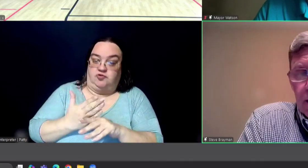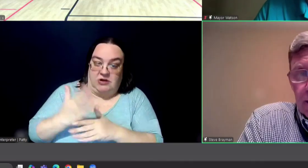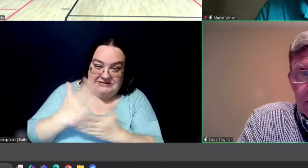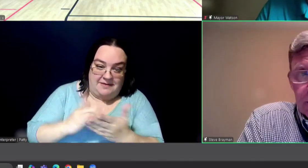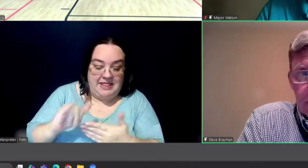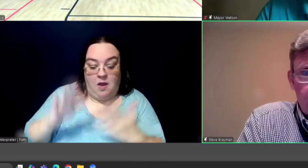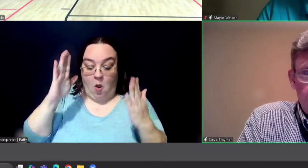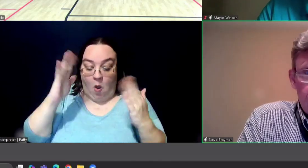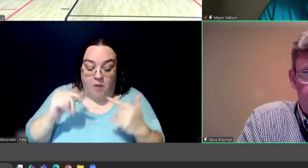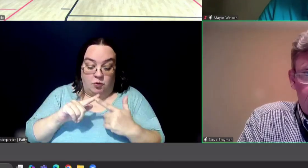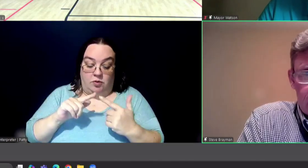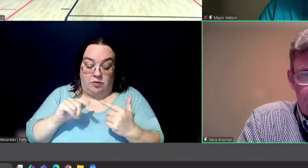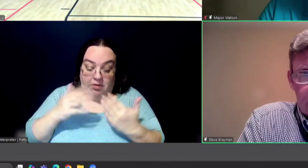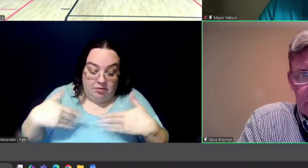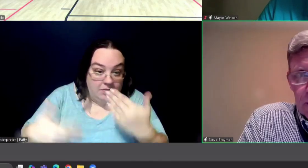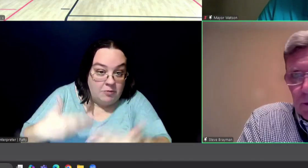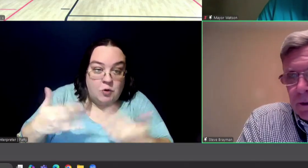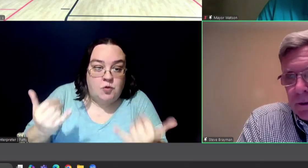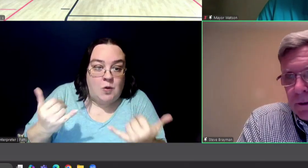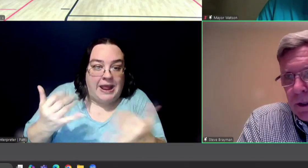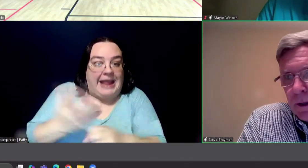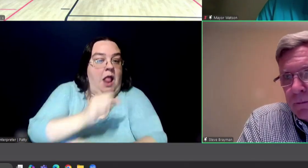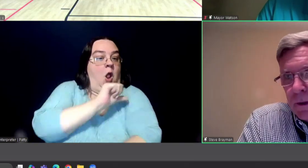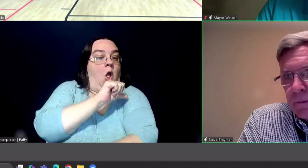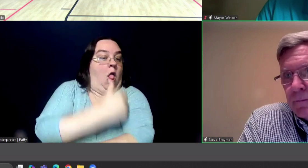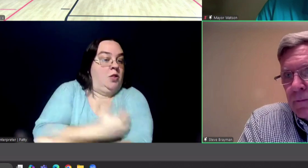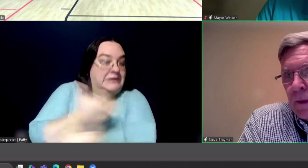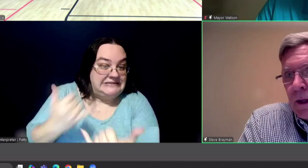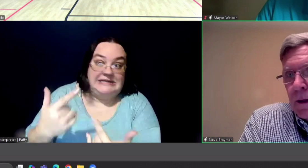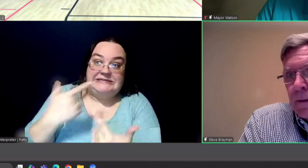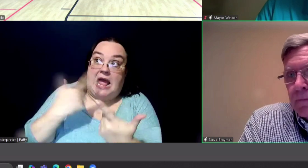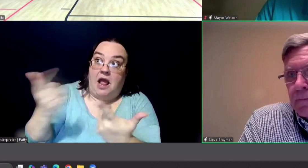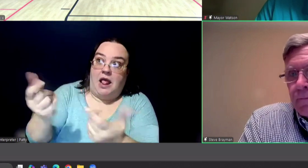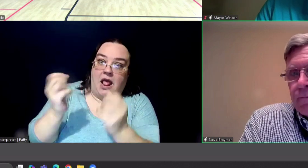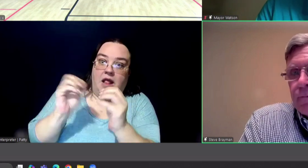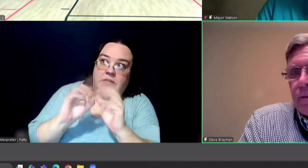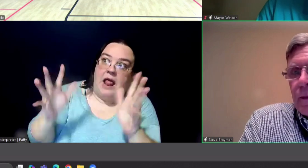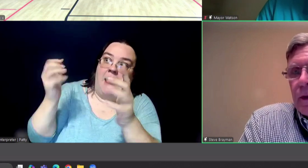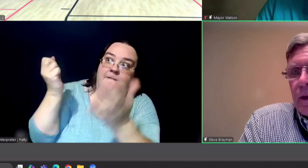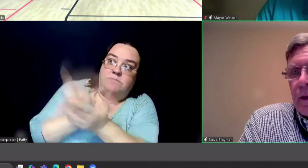forward today and actually get authorization to be able to say we're cleared to go.